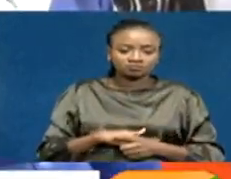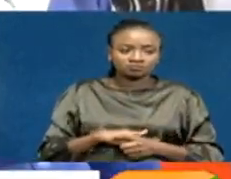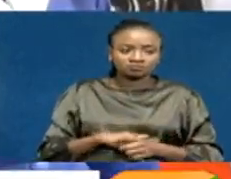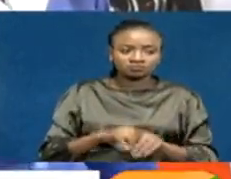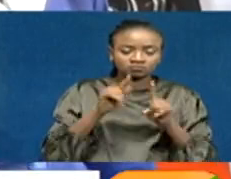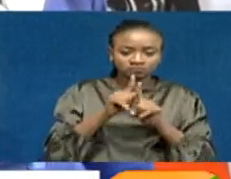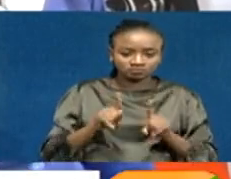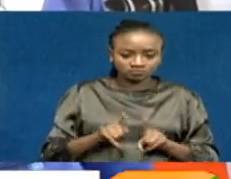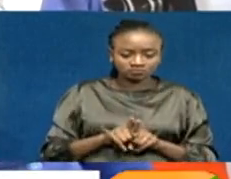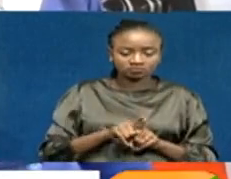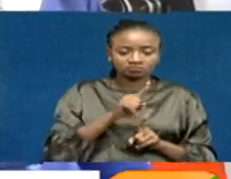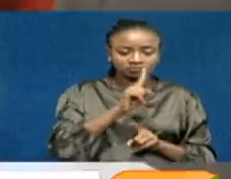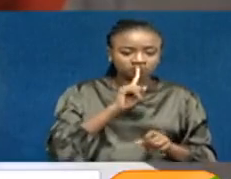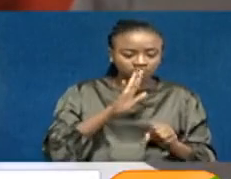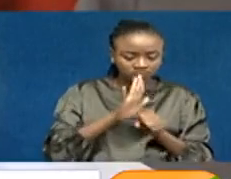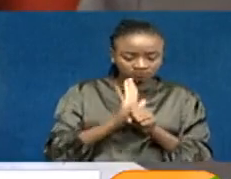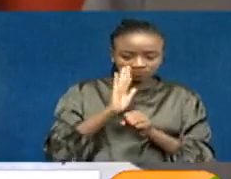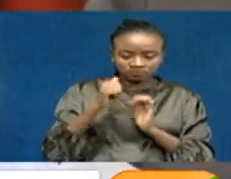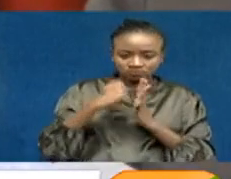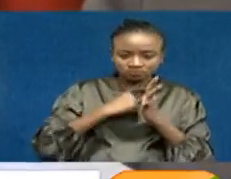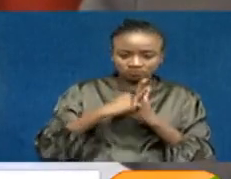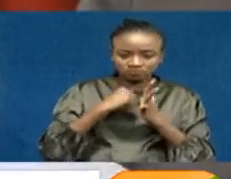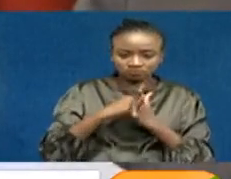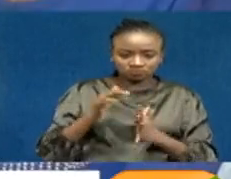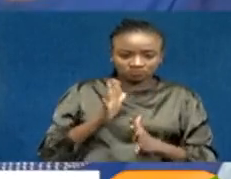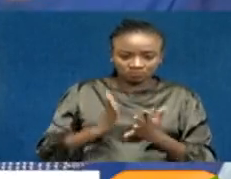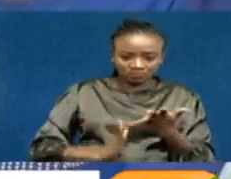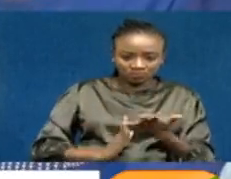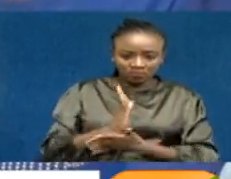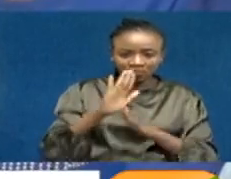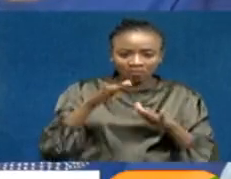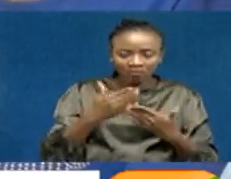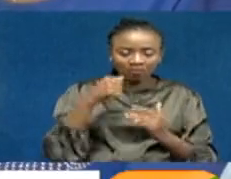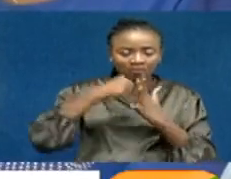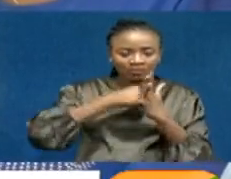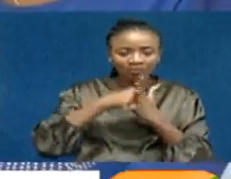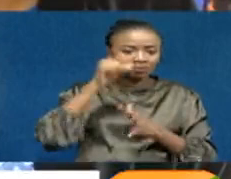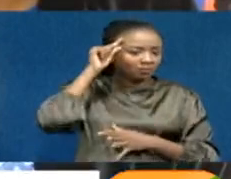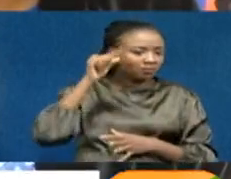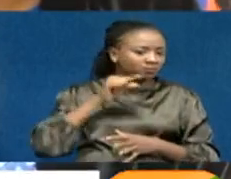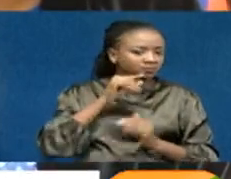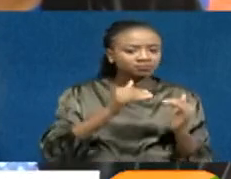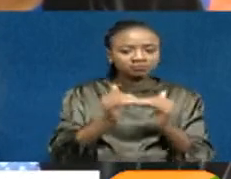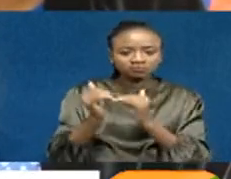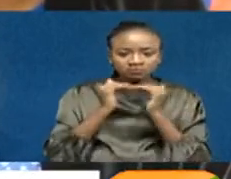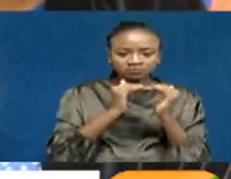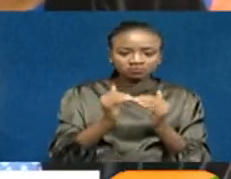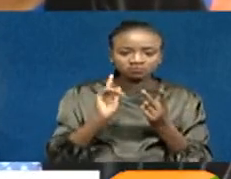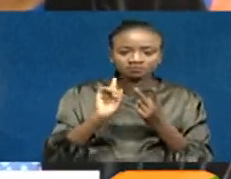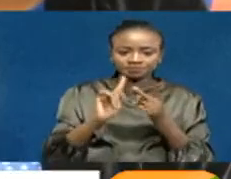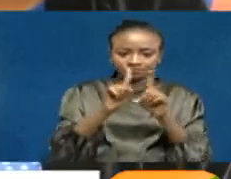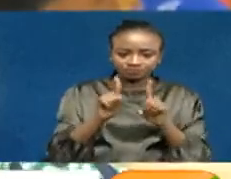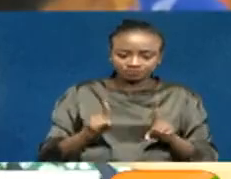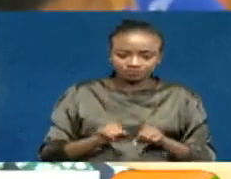Odinga's running mate pledged to fight for women's rights through championing gender equality and advocating stringent